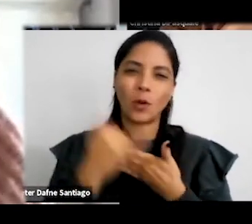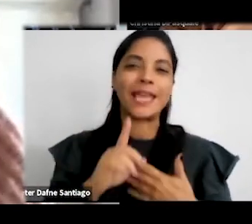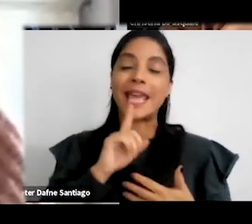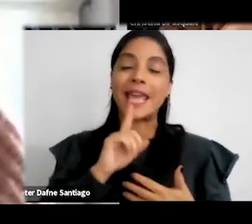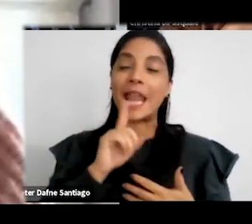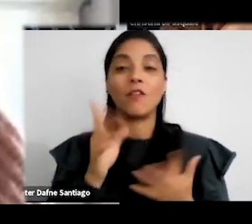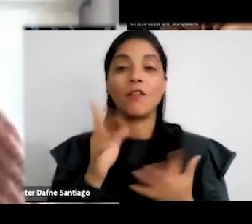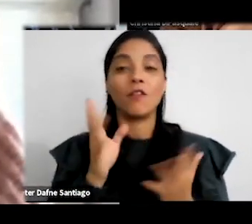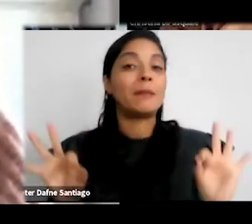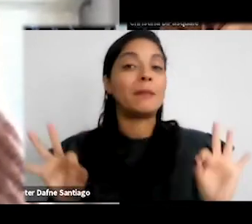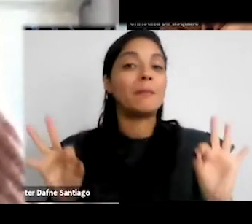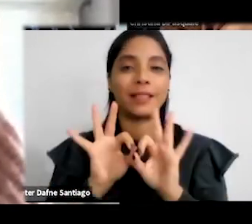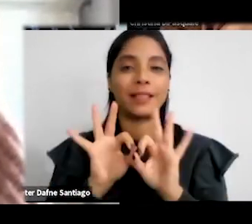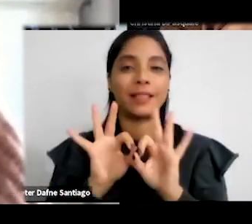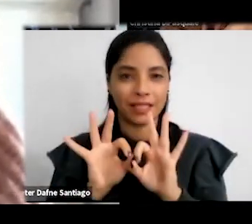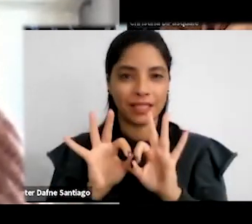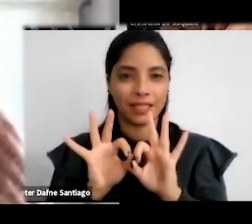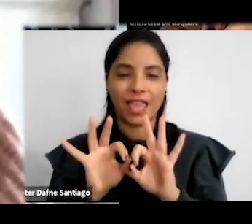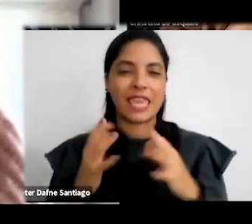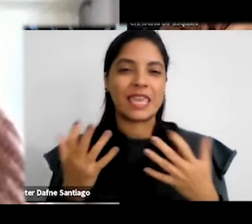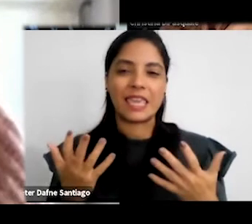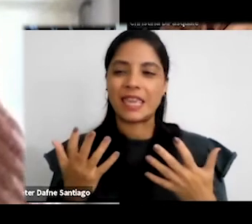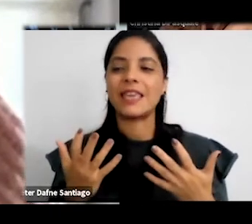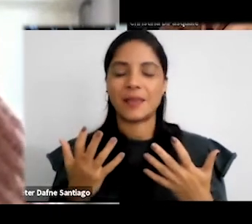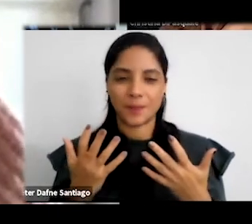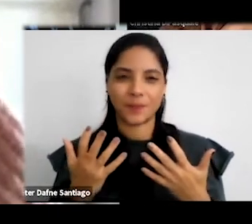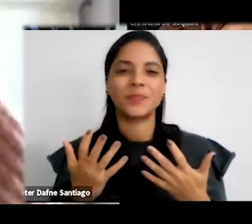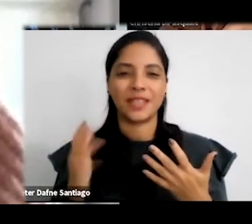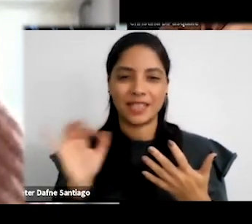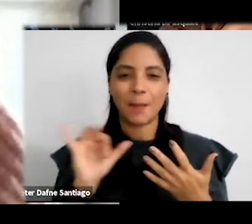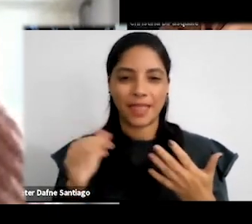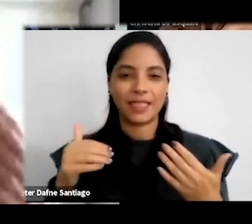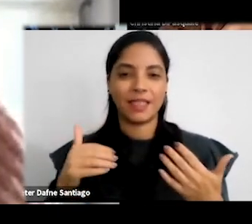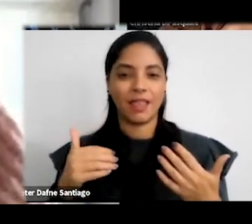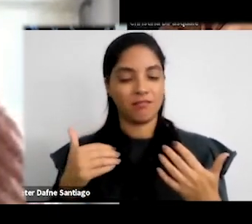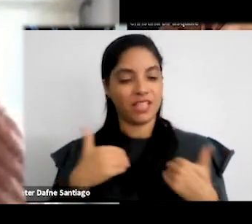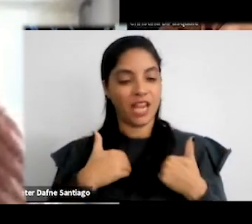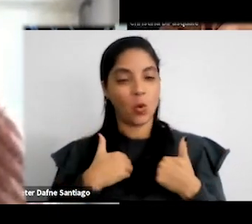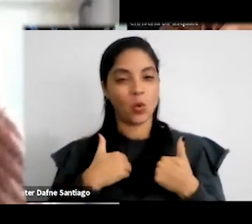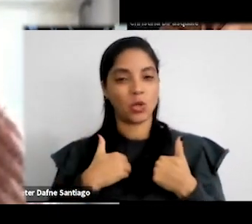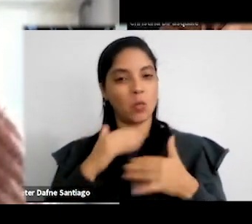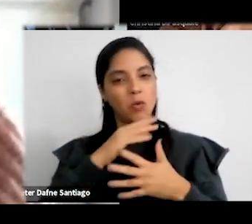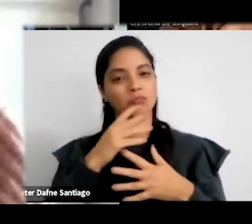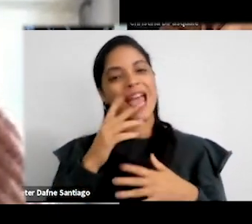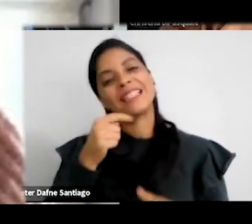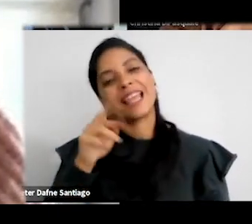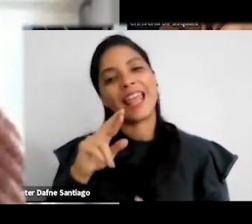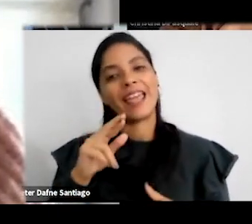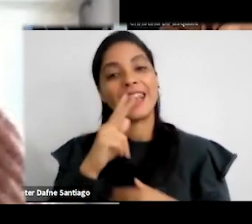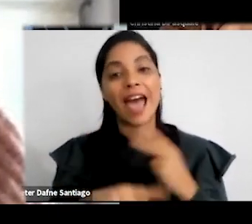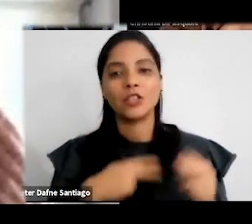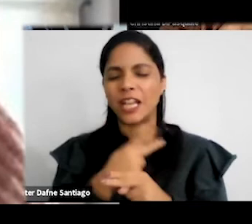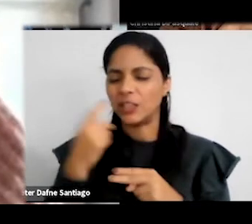carrying it through to a national series. And we're still looking for a couple of the other episodes that she produced.